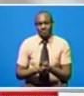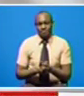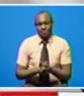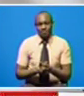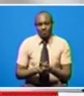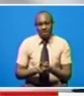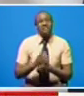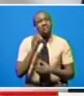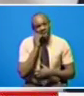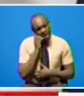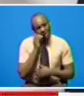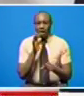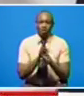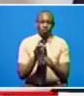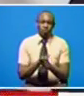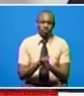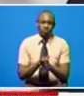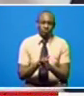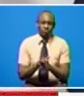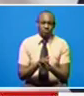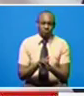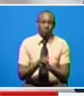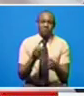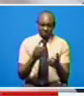It's very sad sometimes